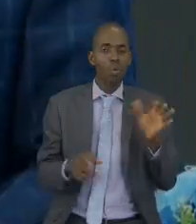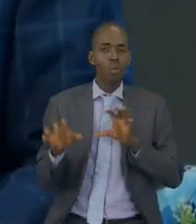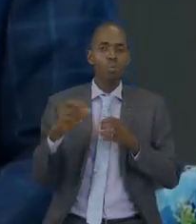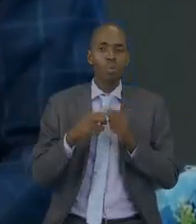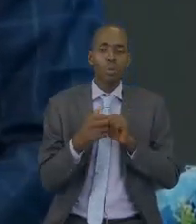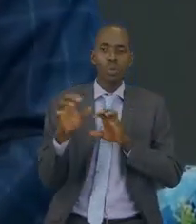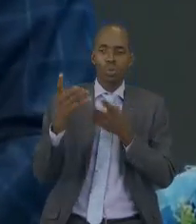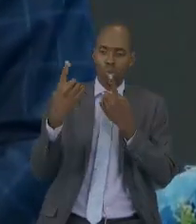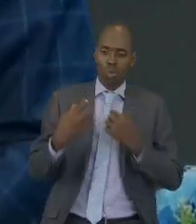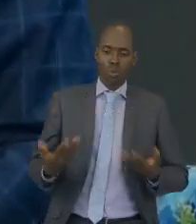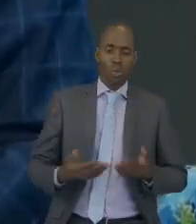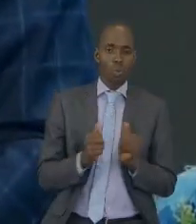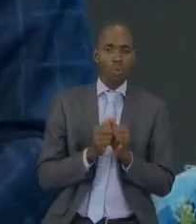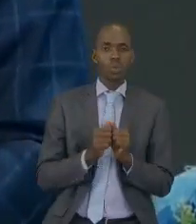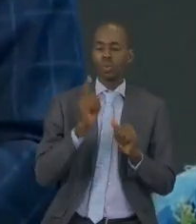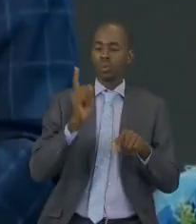be so.